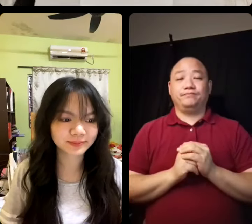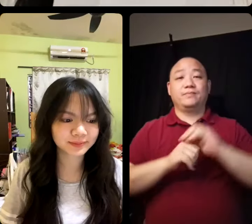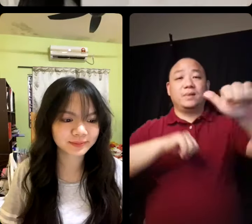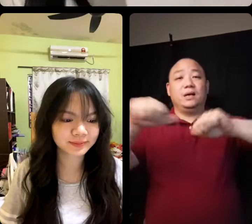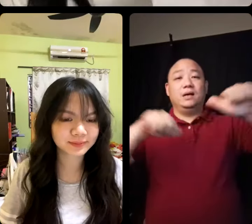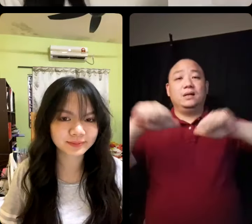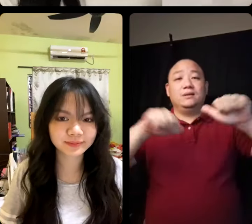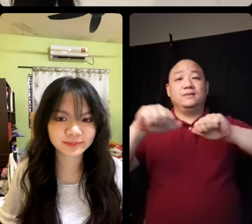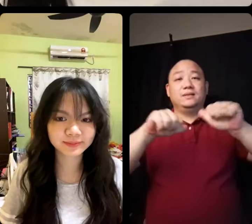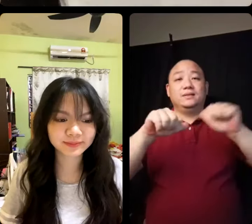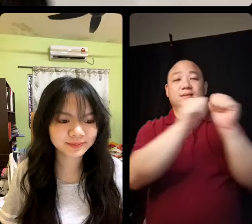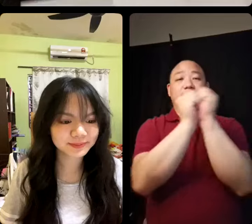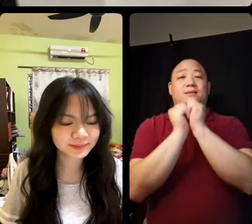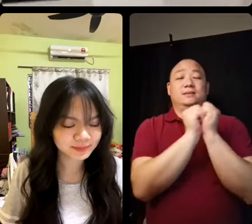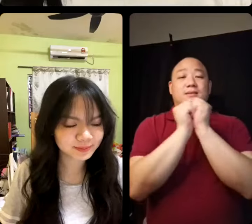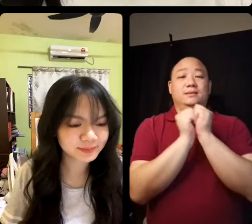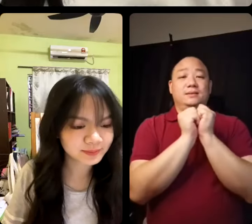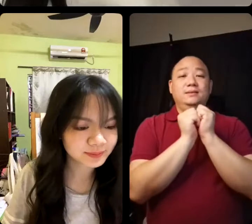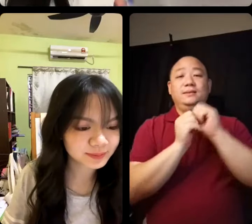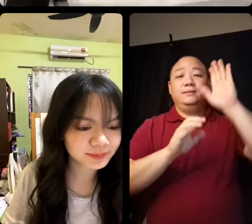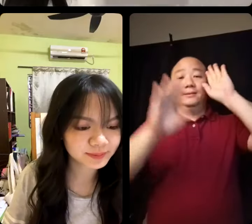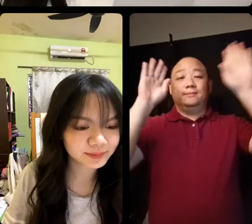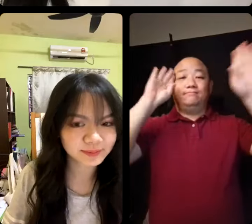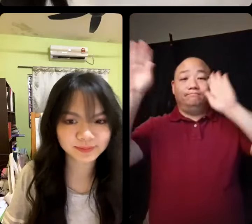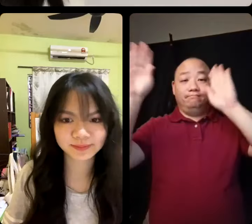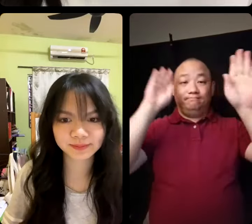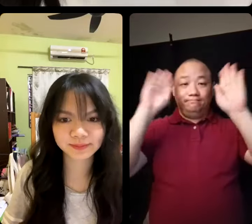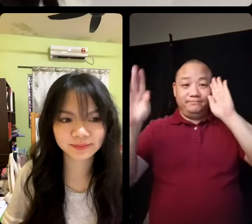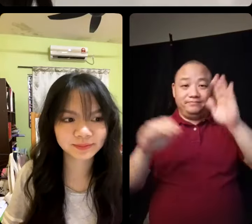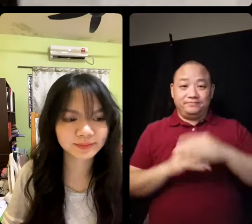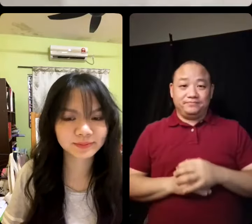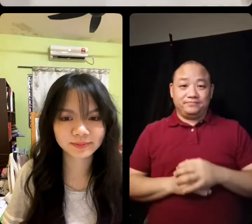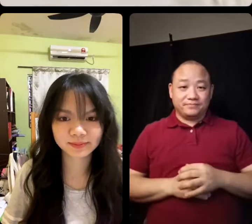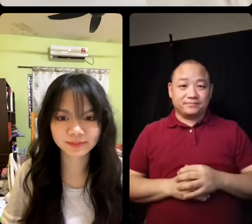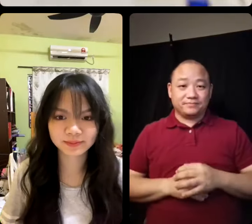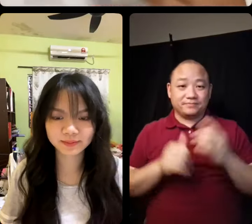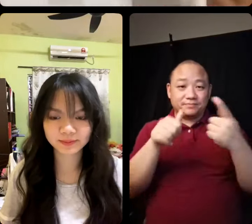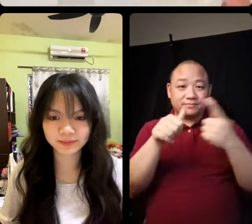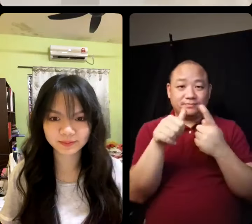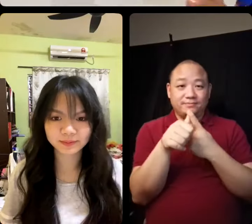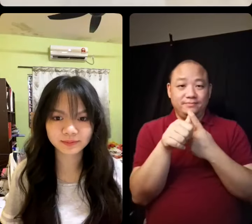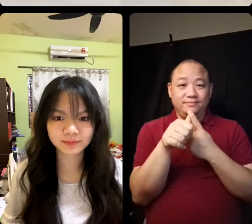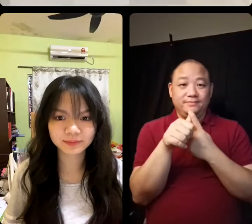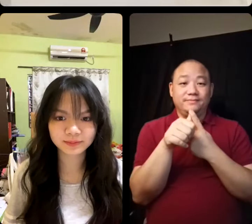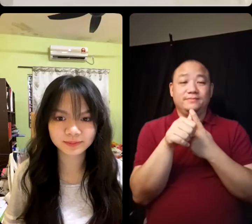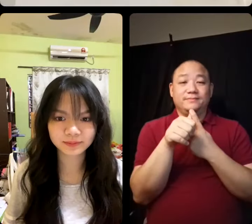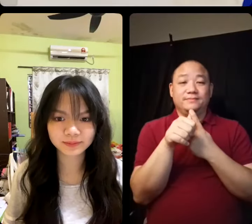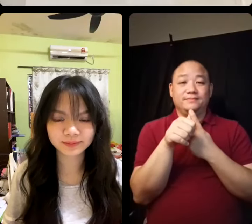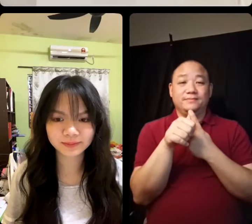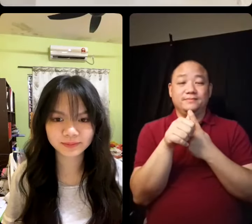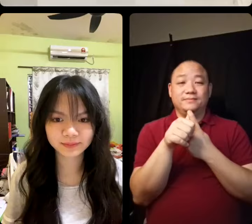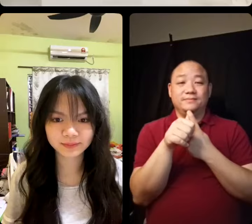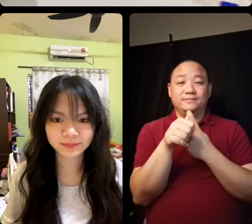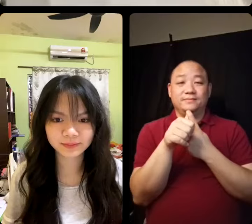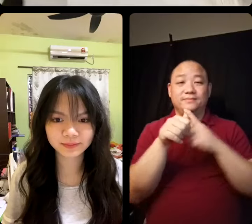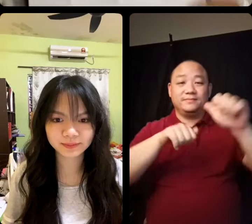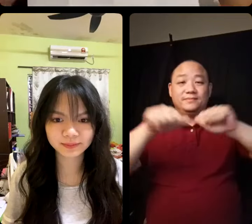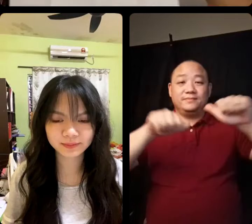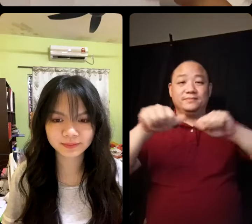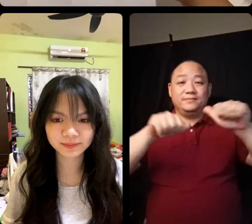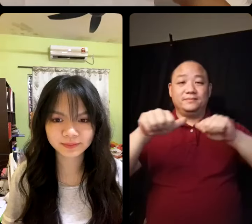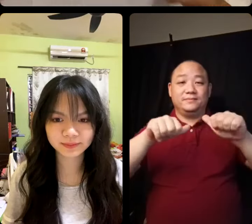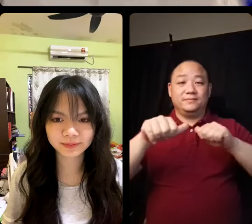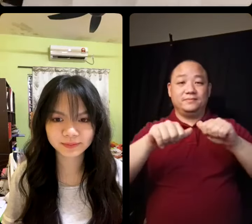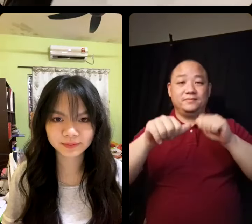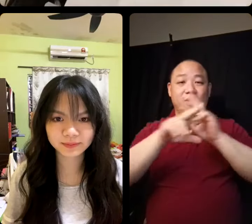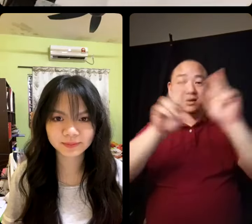Hello Xinhui, hello Amir. All right, so first, everyone, we are going to do this activity together. So get ready